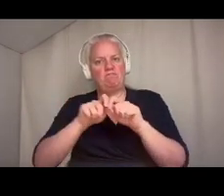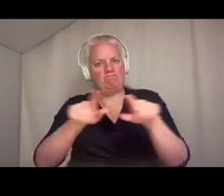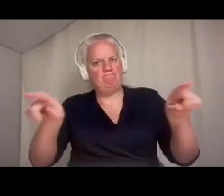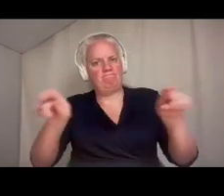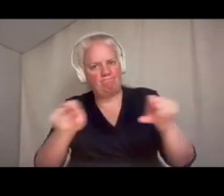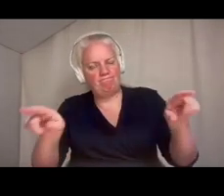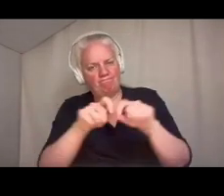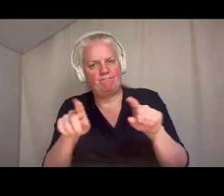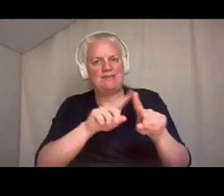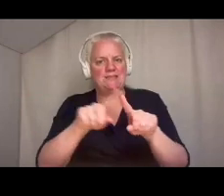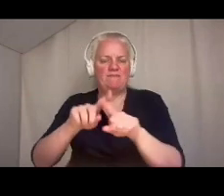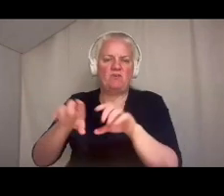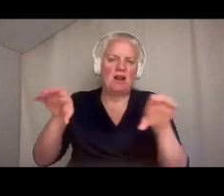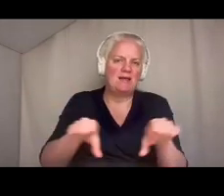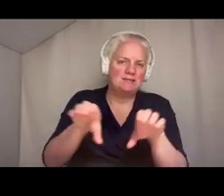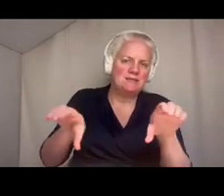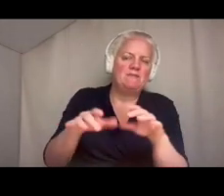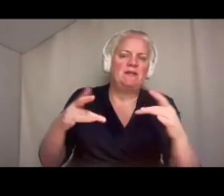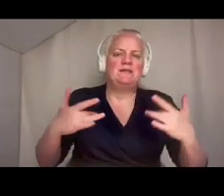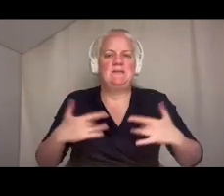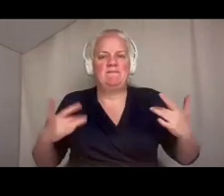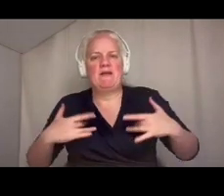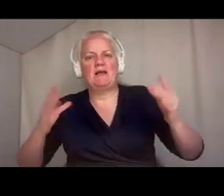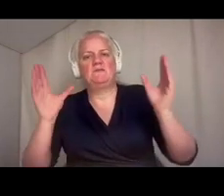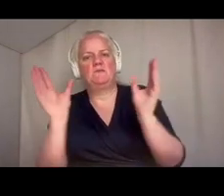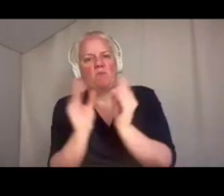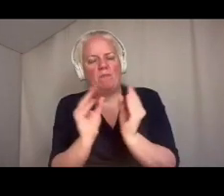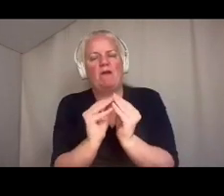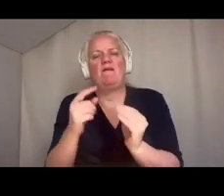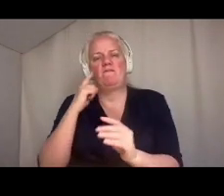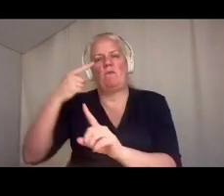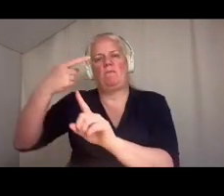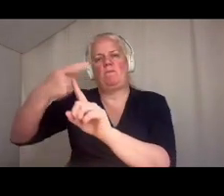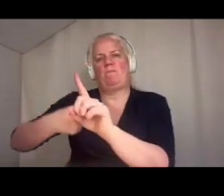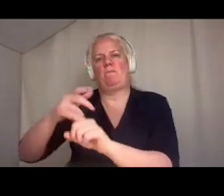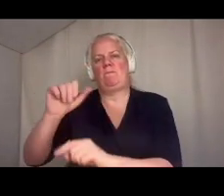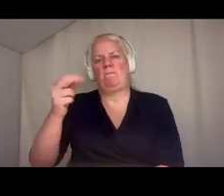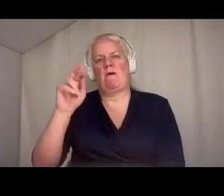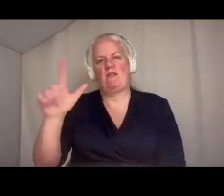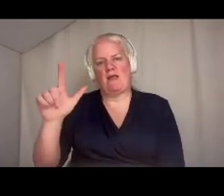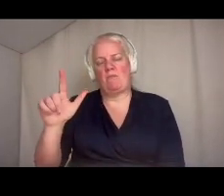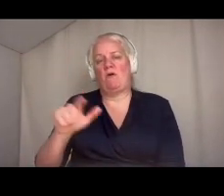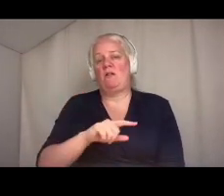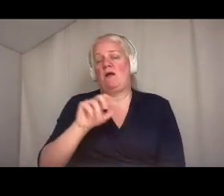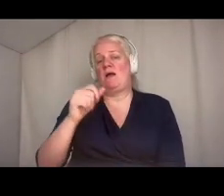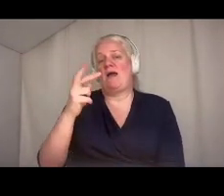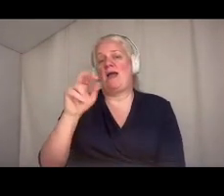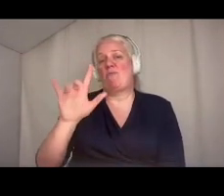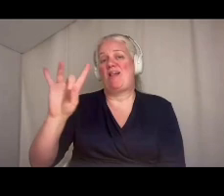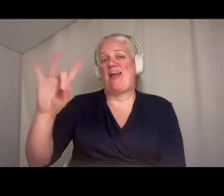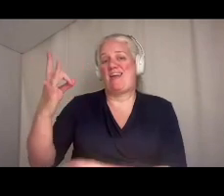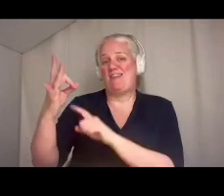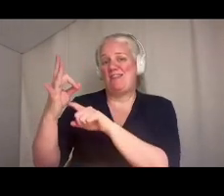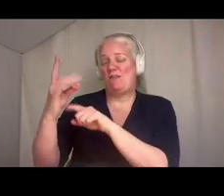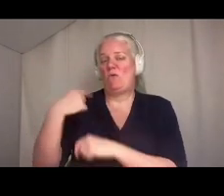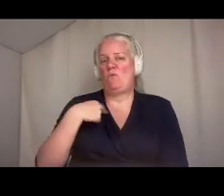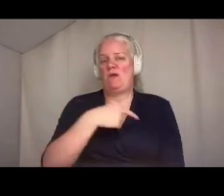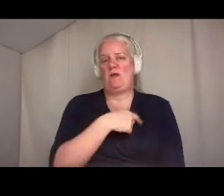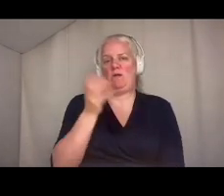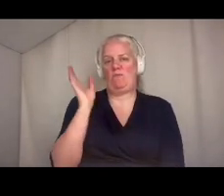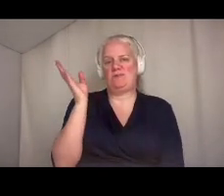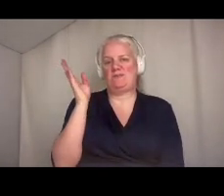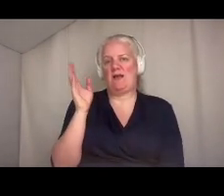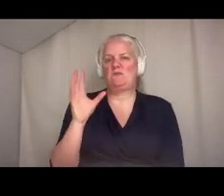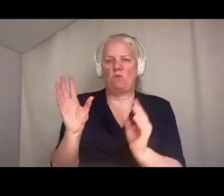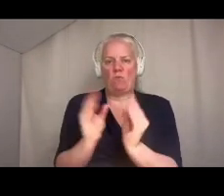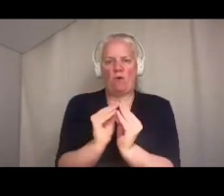to be participating in honor of that month. On April 8th, we will be presenting in a webinar